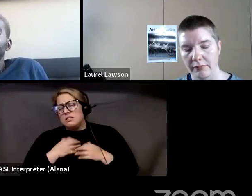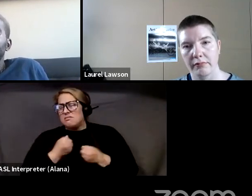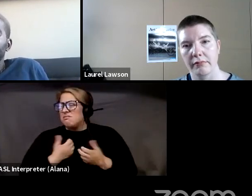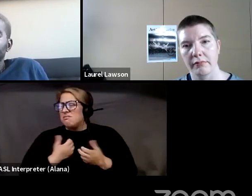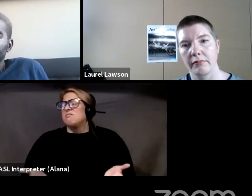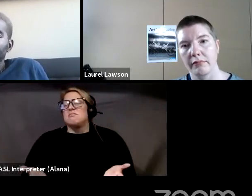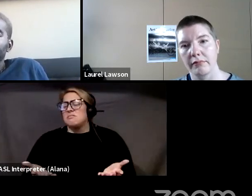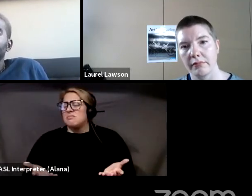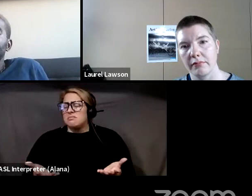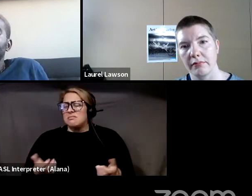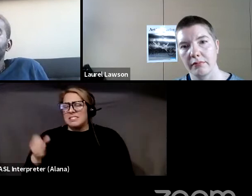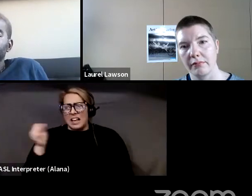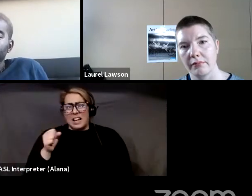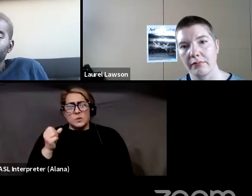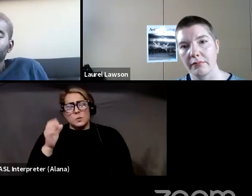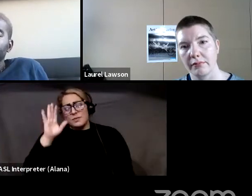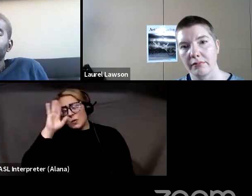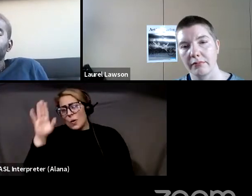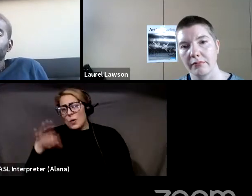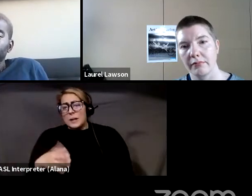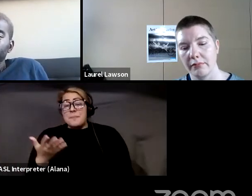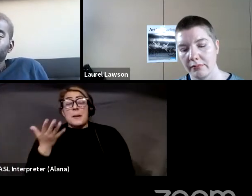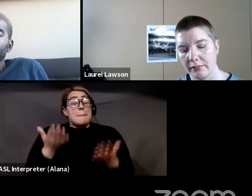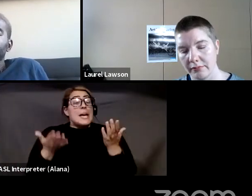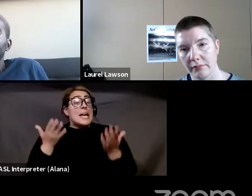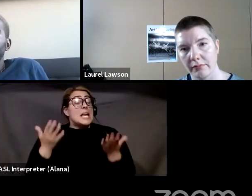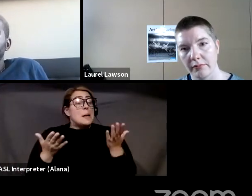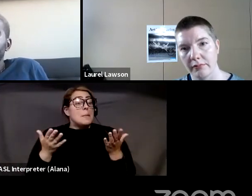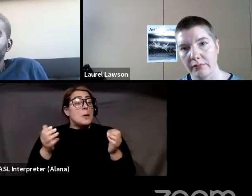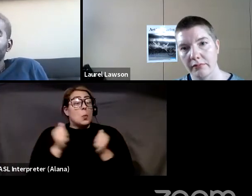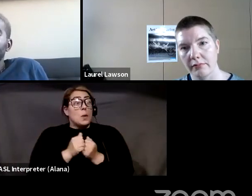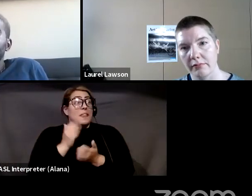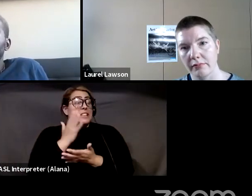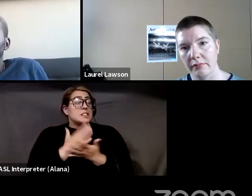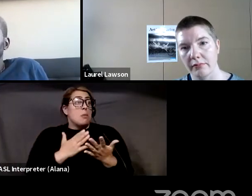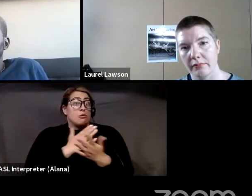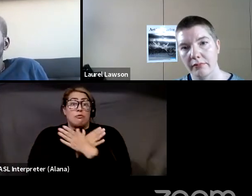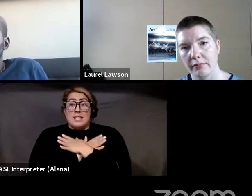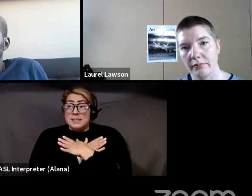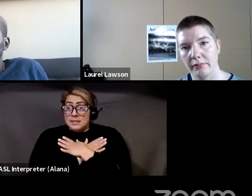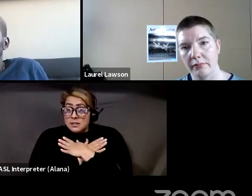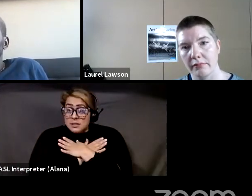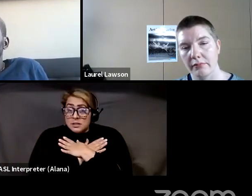Yeah, so I'm, you know, maybe with some rest and